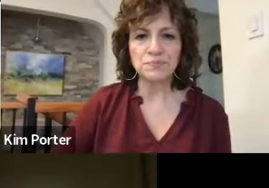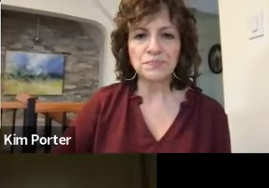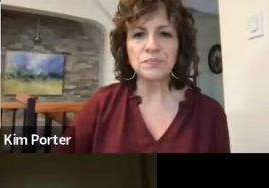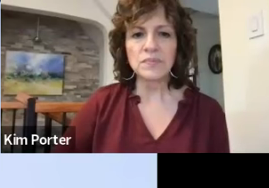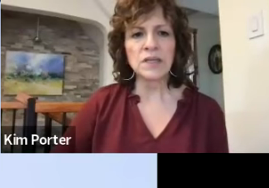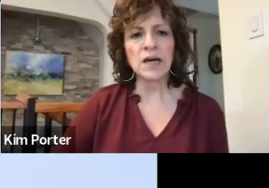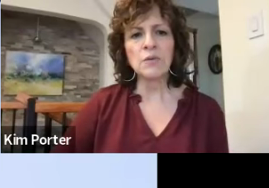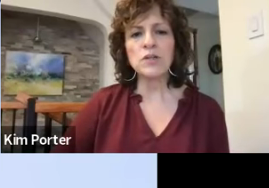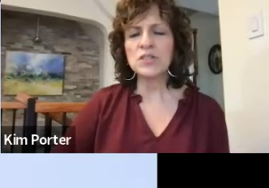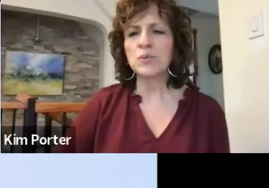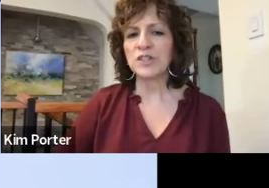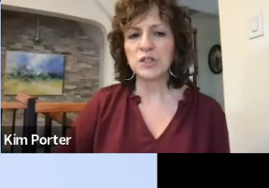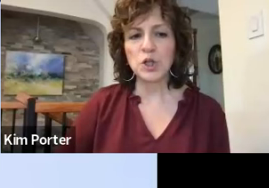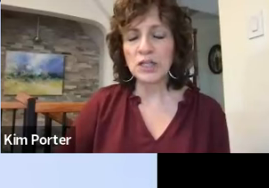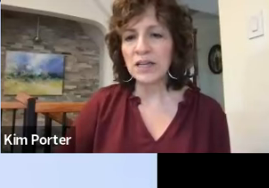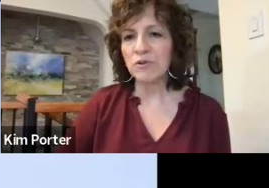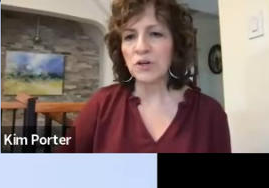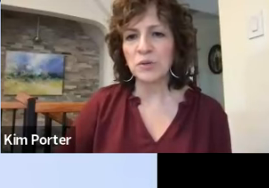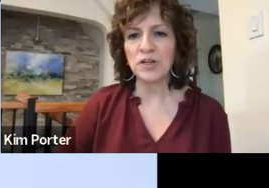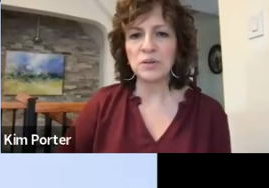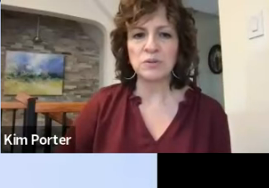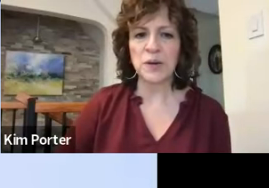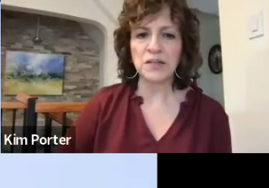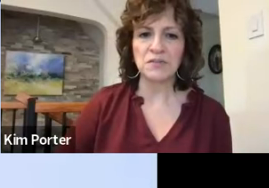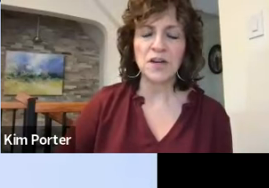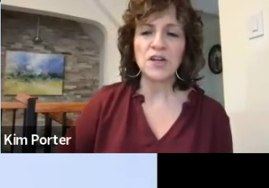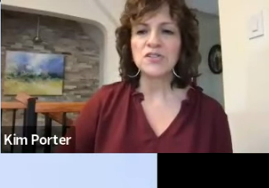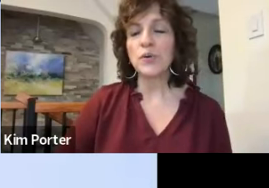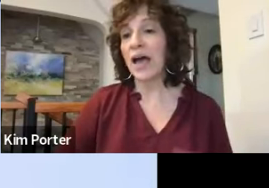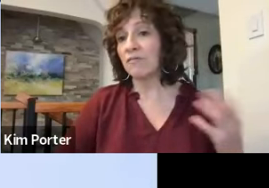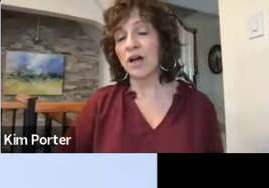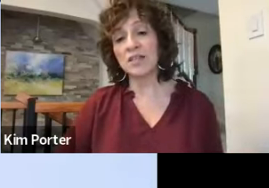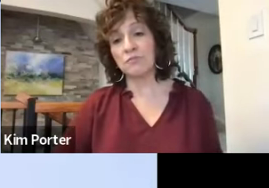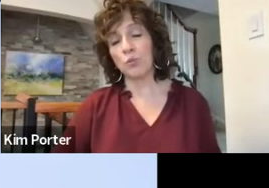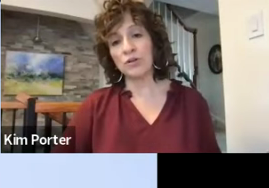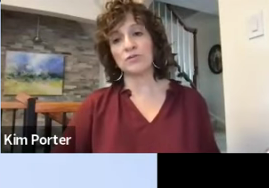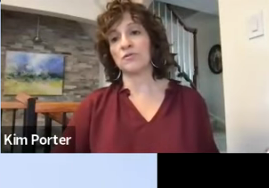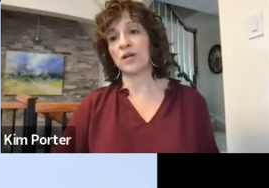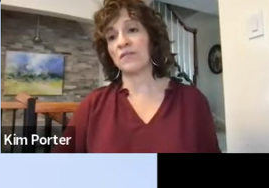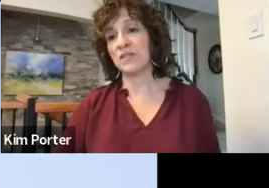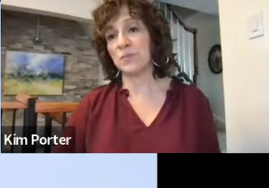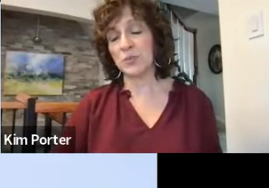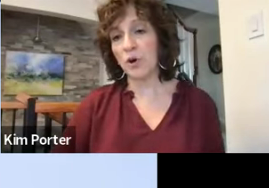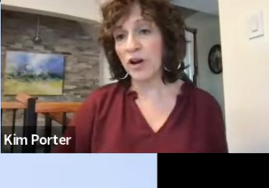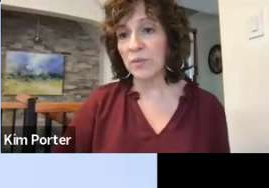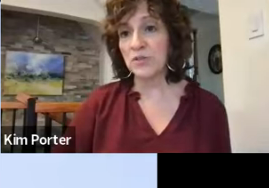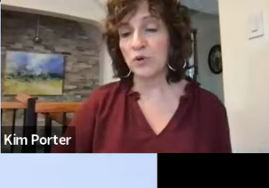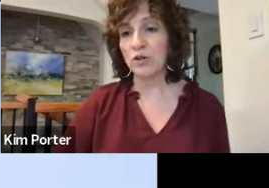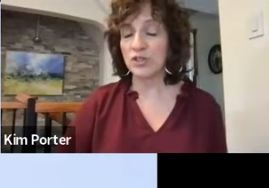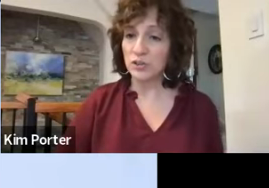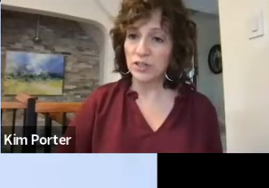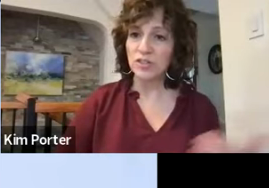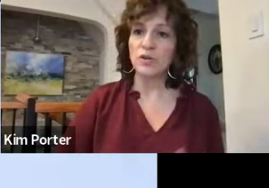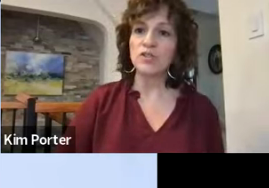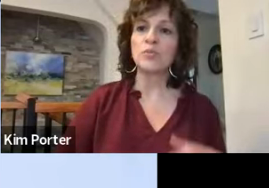So what does prevention look like from a community perspective? So we have lots of wonderful evidence-based programs